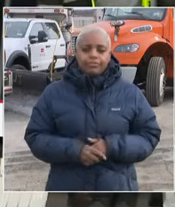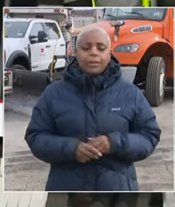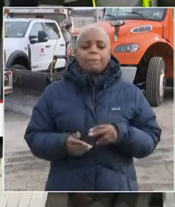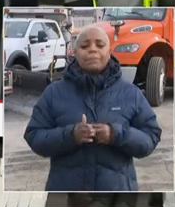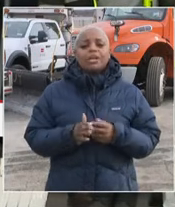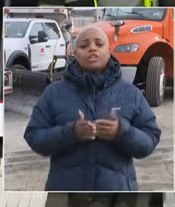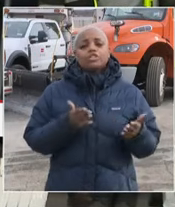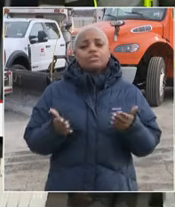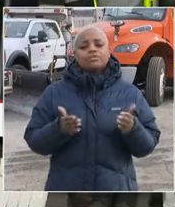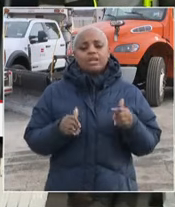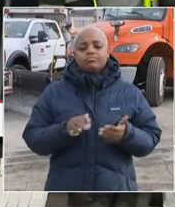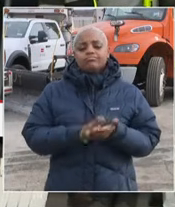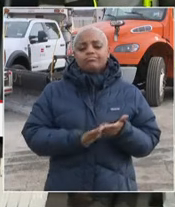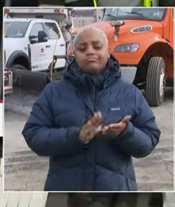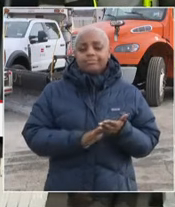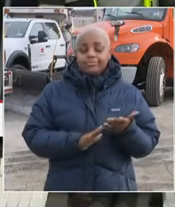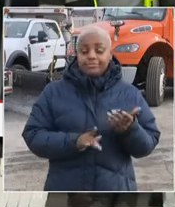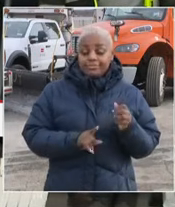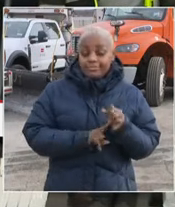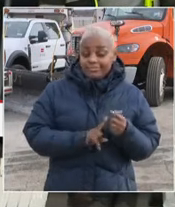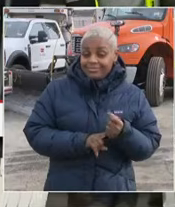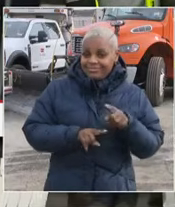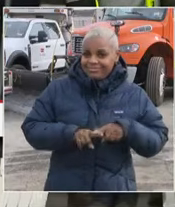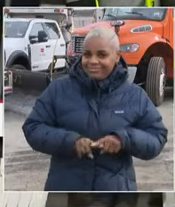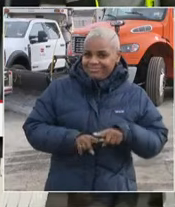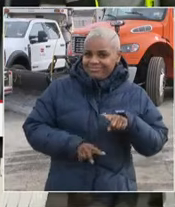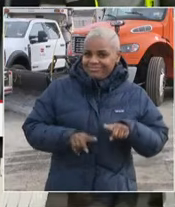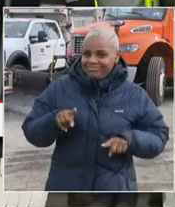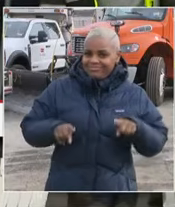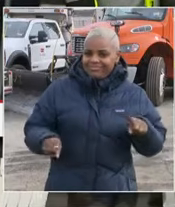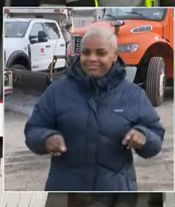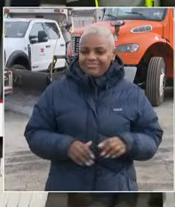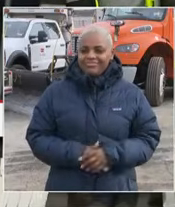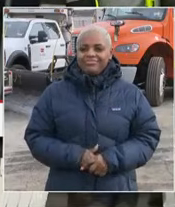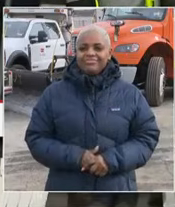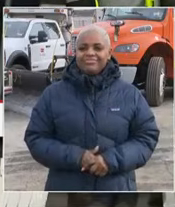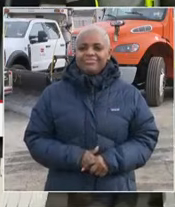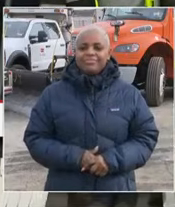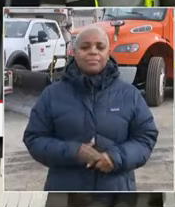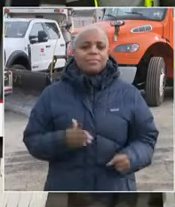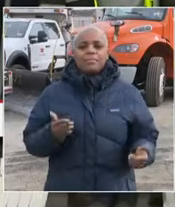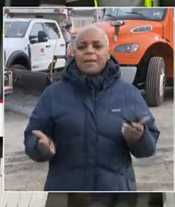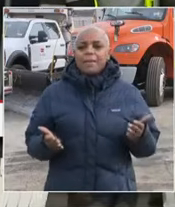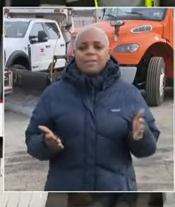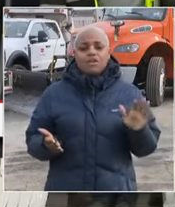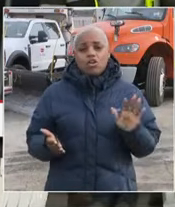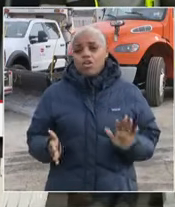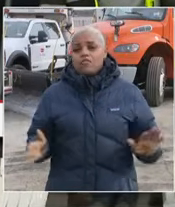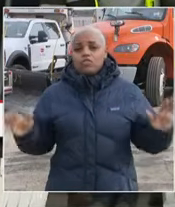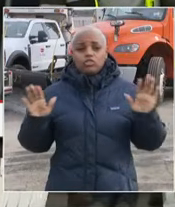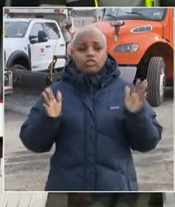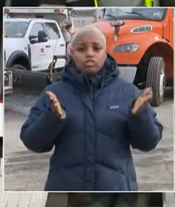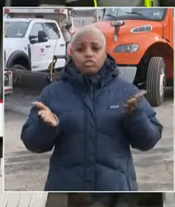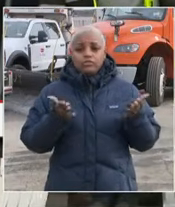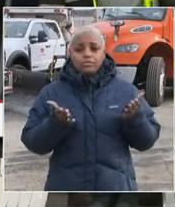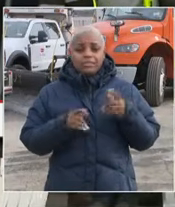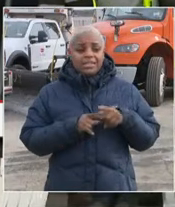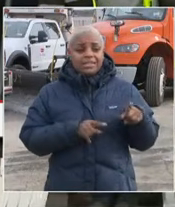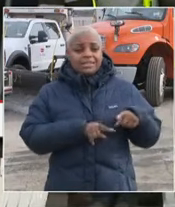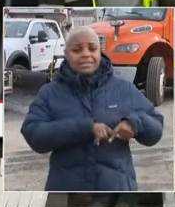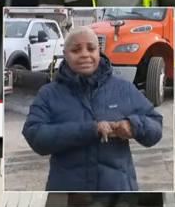not going to run one line and not the rest of the lines, but it could vary in sections where we don't have full availability to run safely.